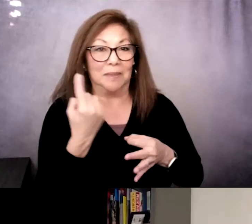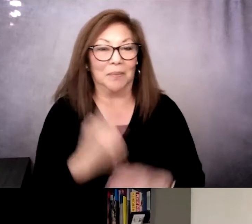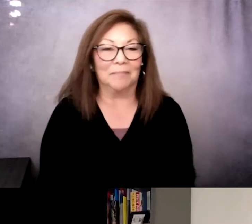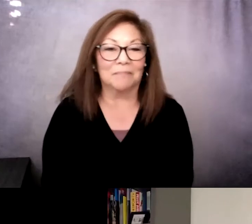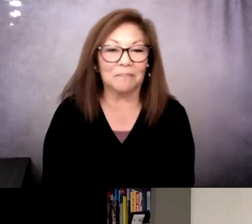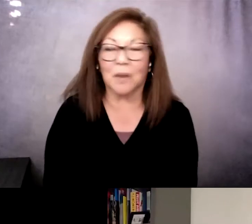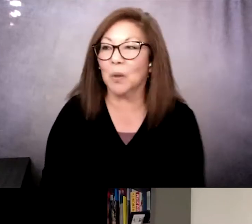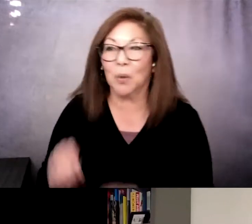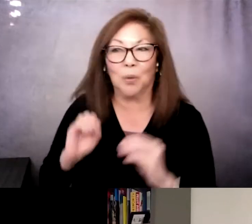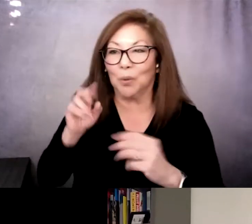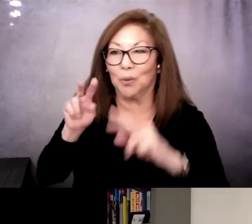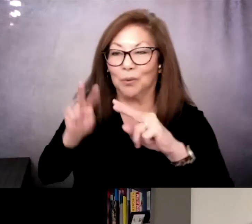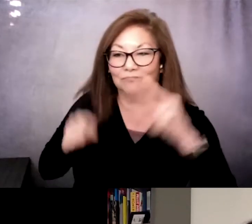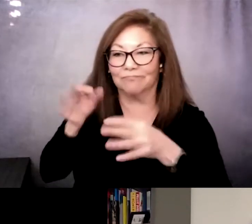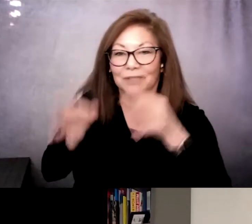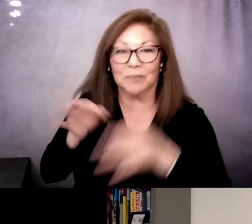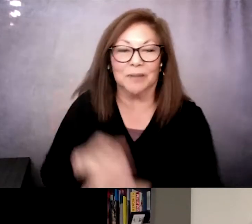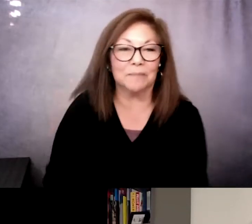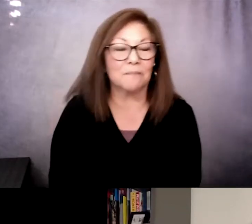No judgment.